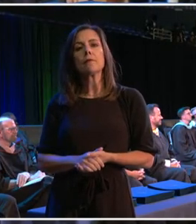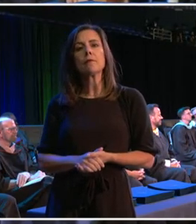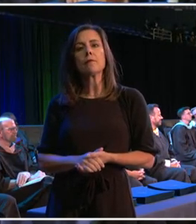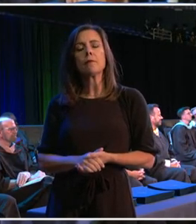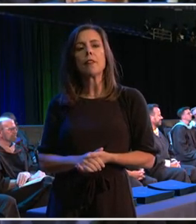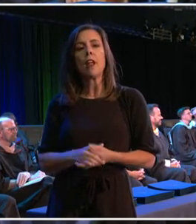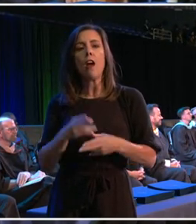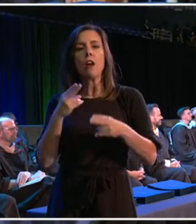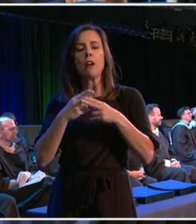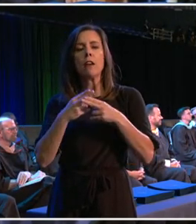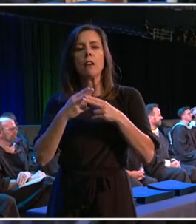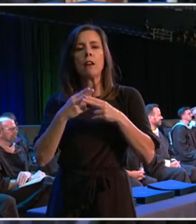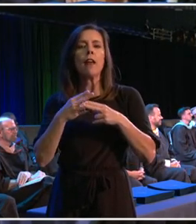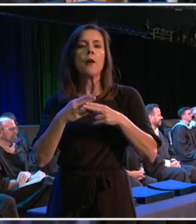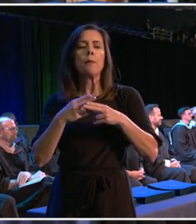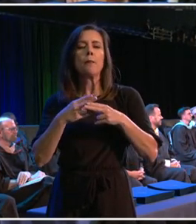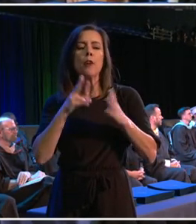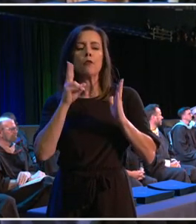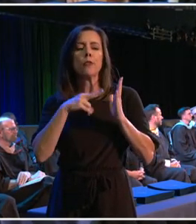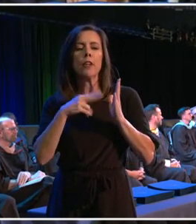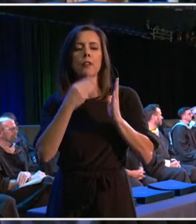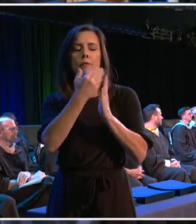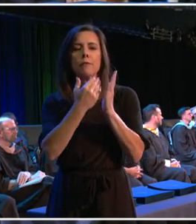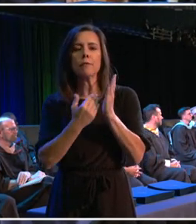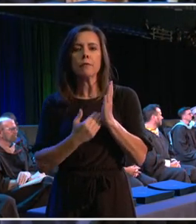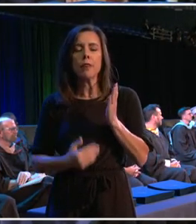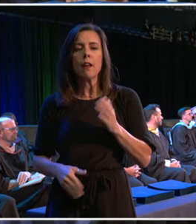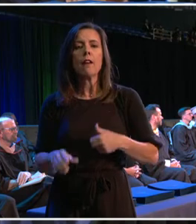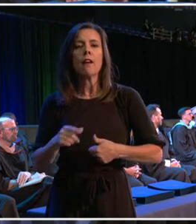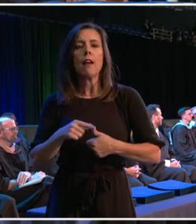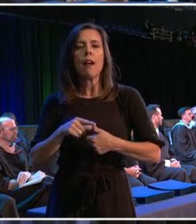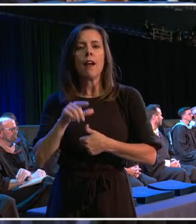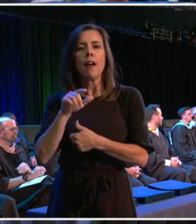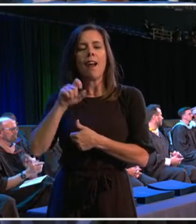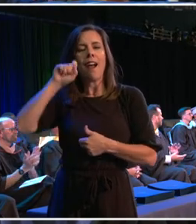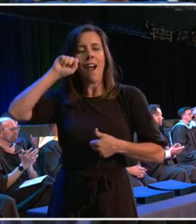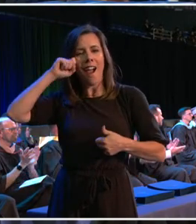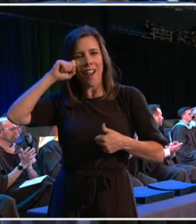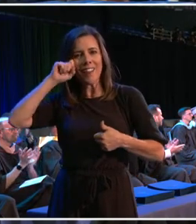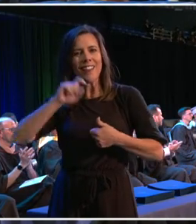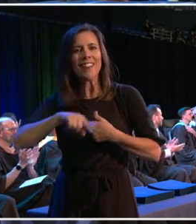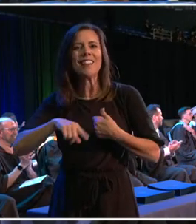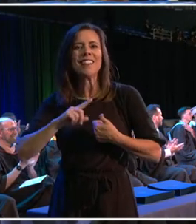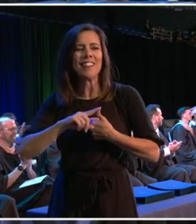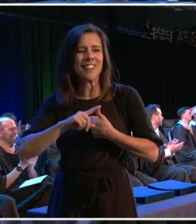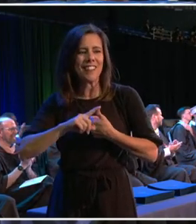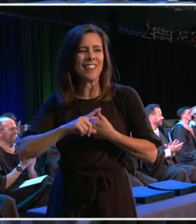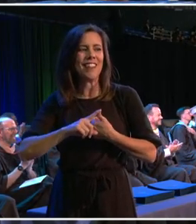Our name readers behind me, elected by our seniors, Mr. Dave Ikey.